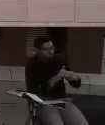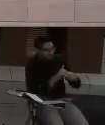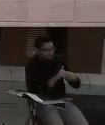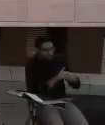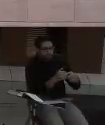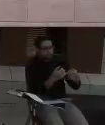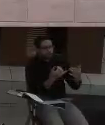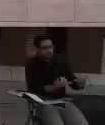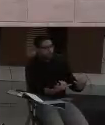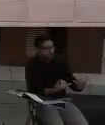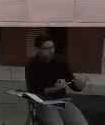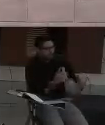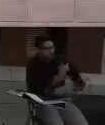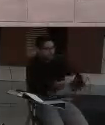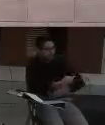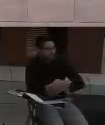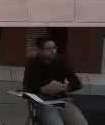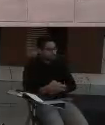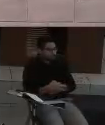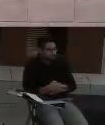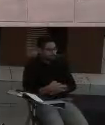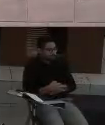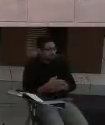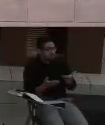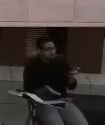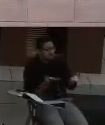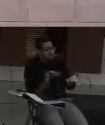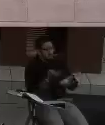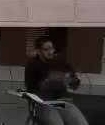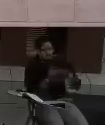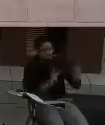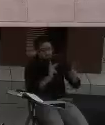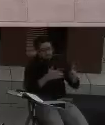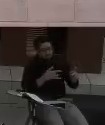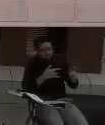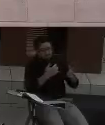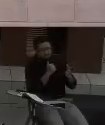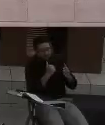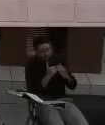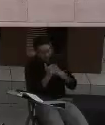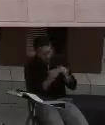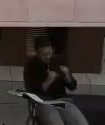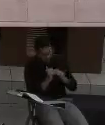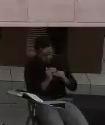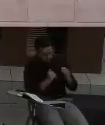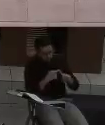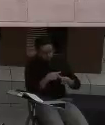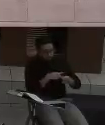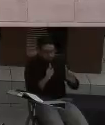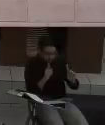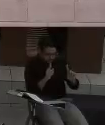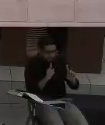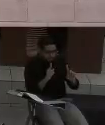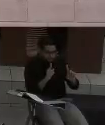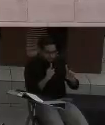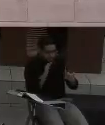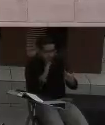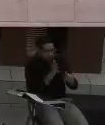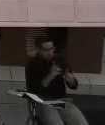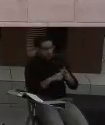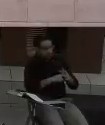right now. This may be uncomfortable, but I believe it will bring the heart of Jesus' teaching into this